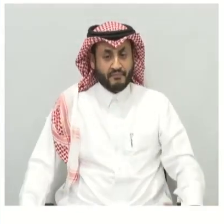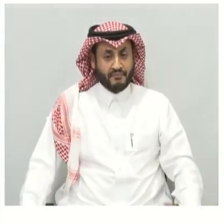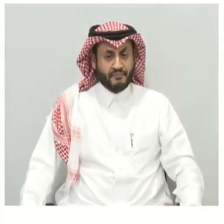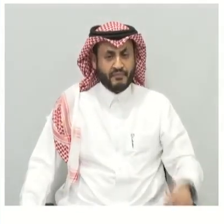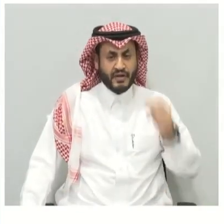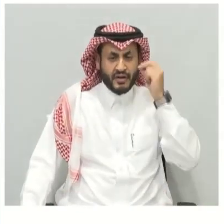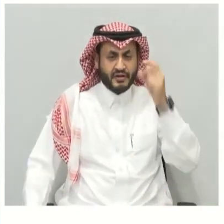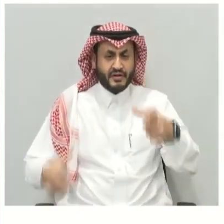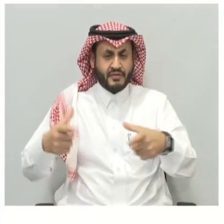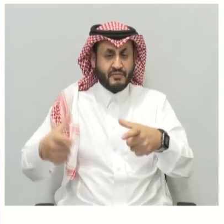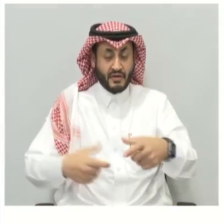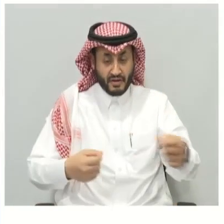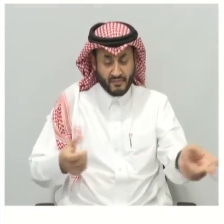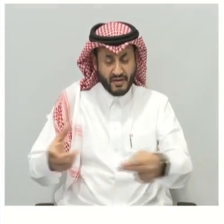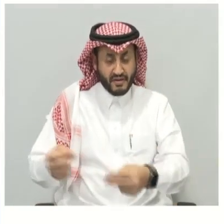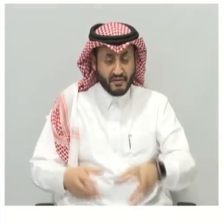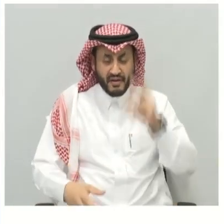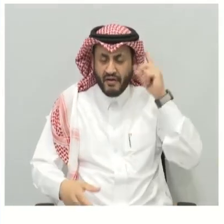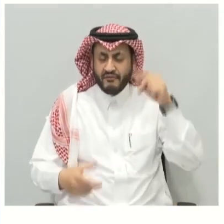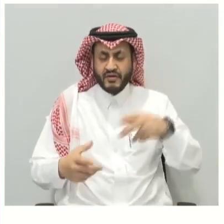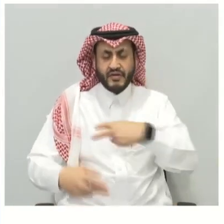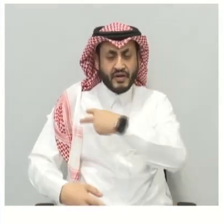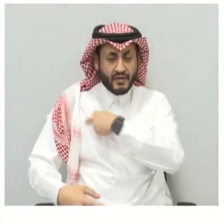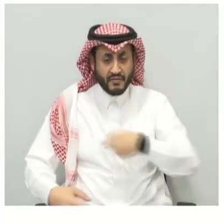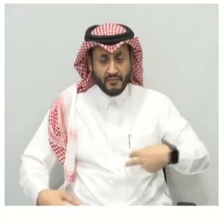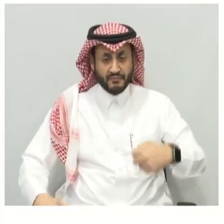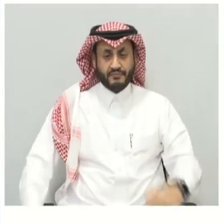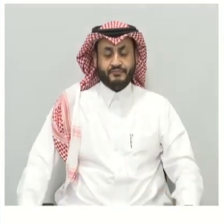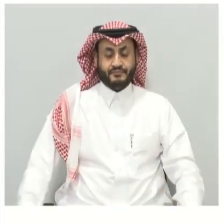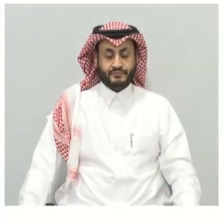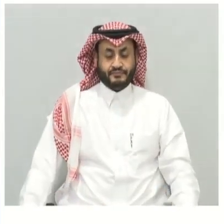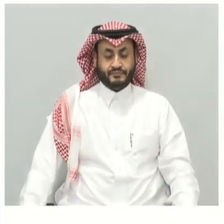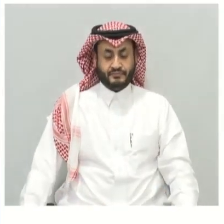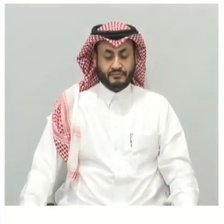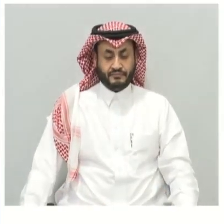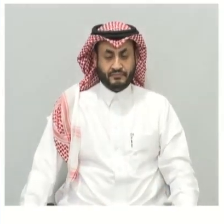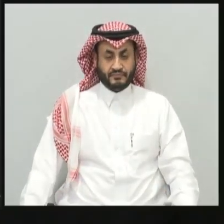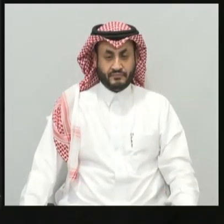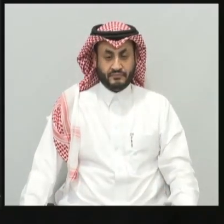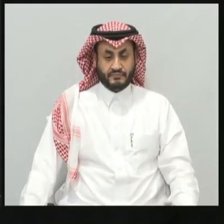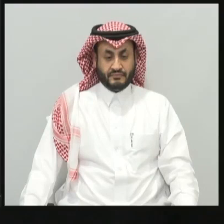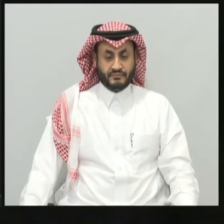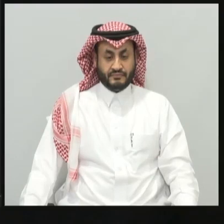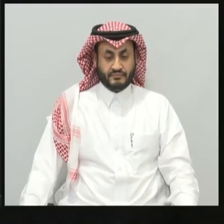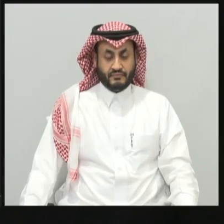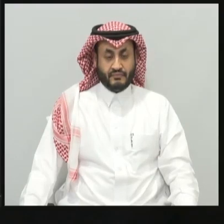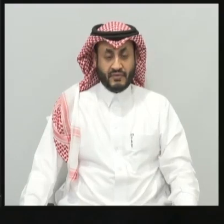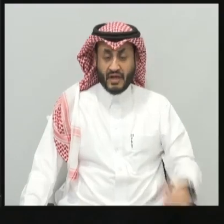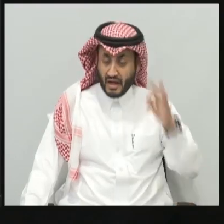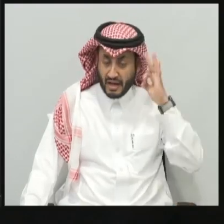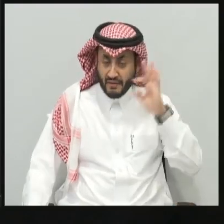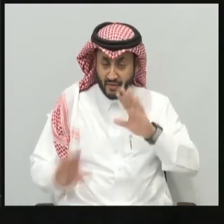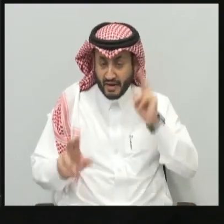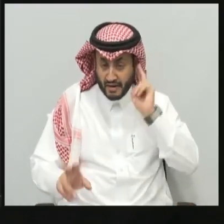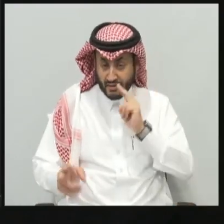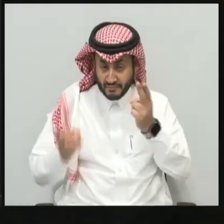carries a briefcase, and people think he's a lawyer. Very well. So now we have listened to Majid